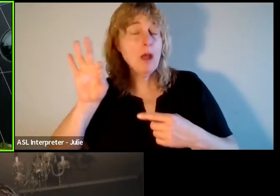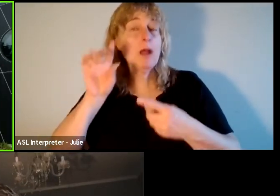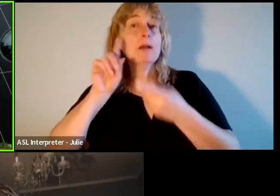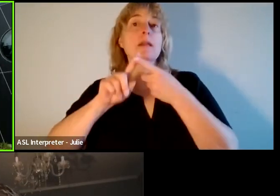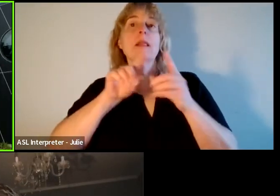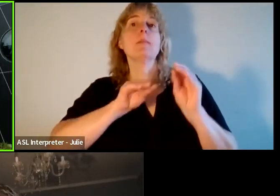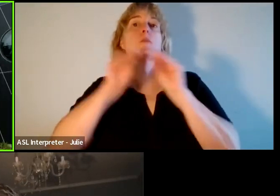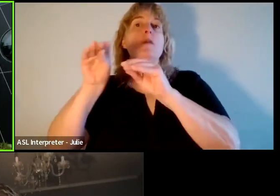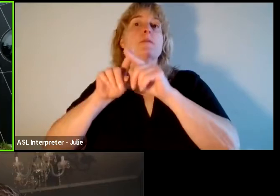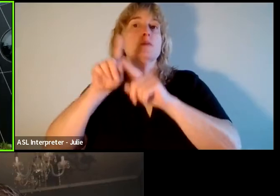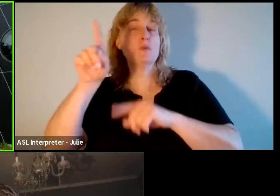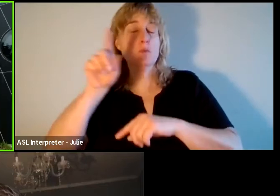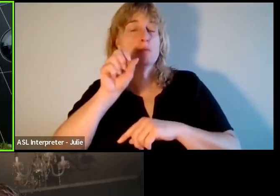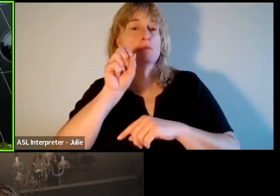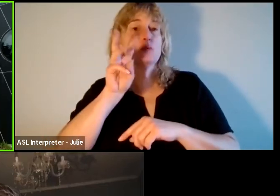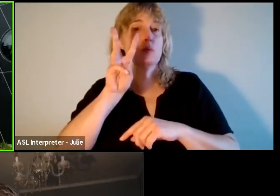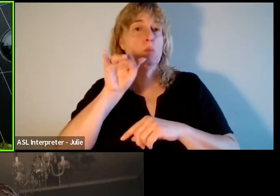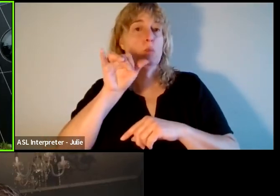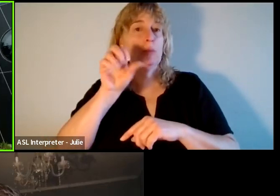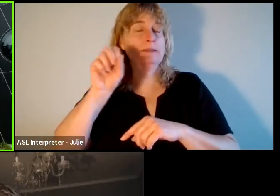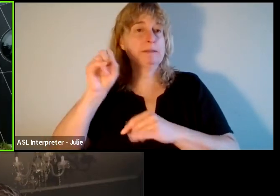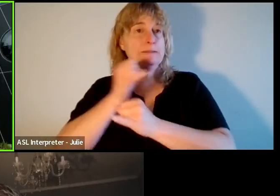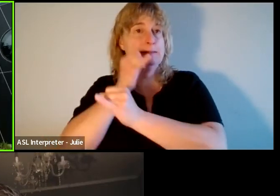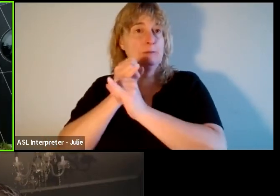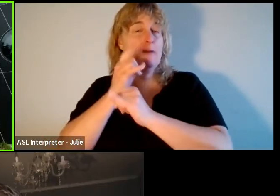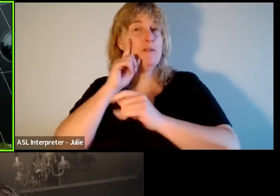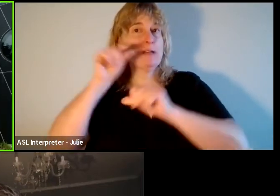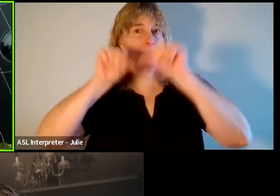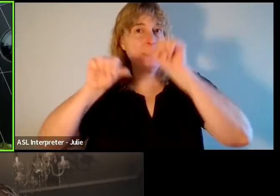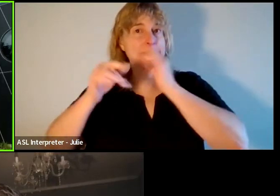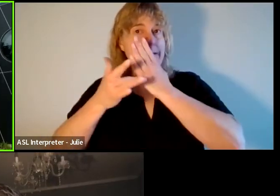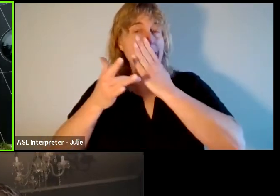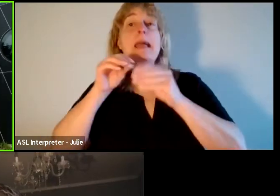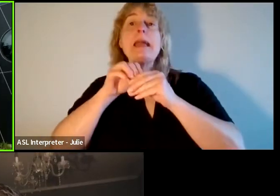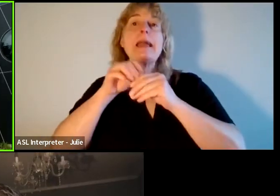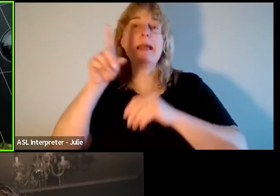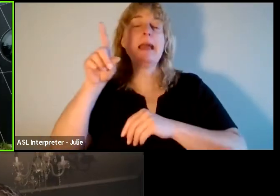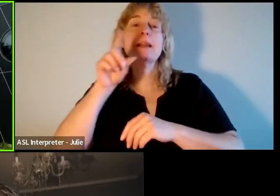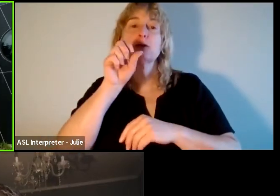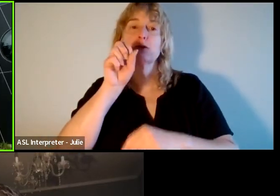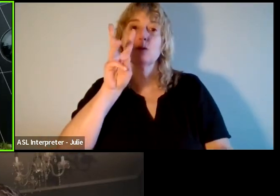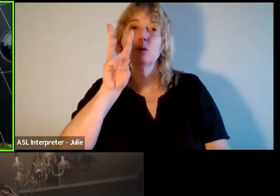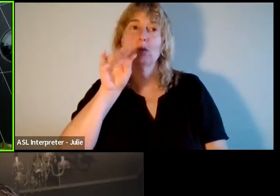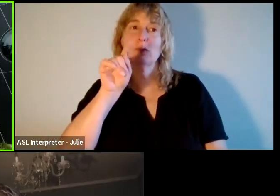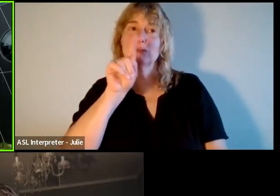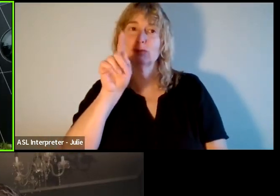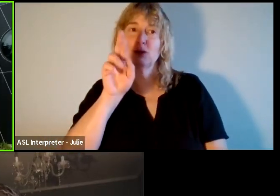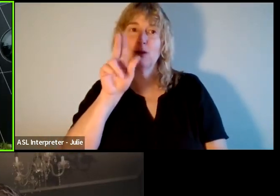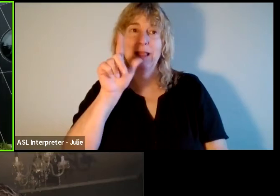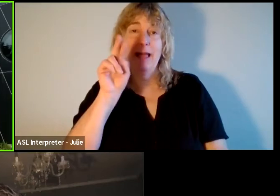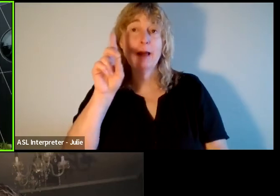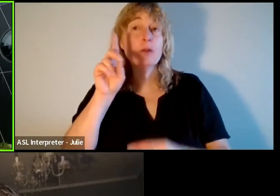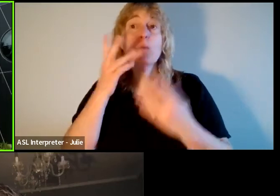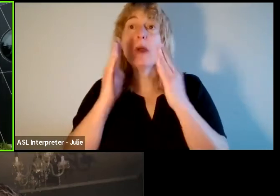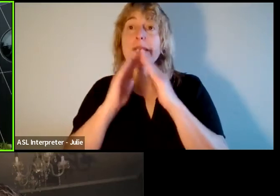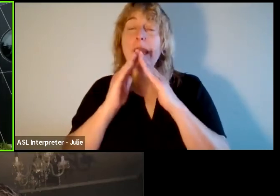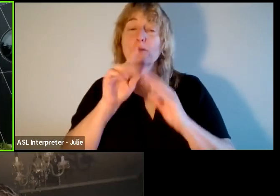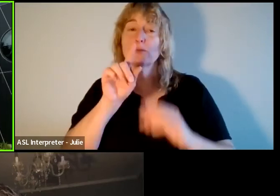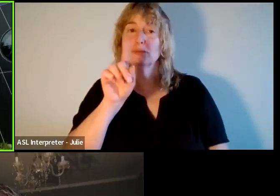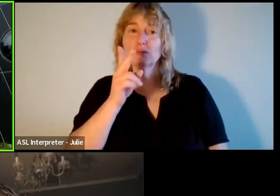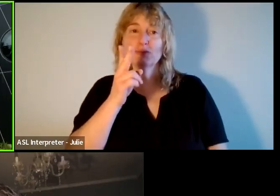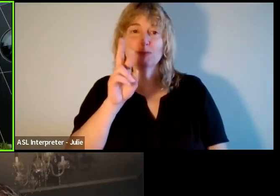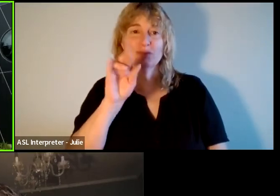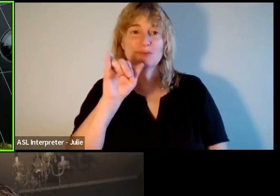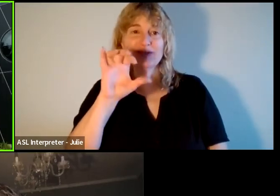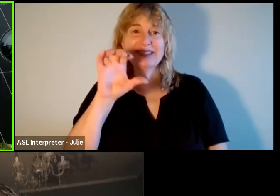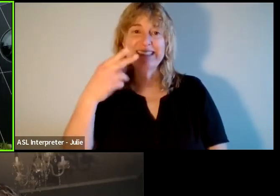Technology in Zurich, Switzerland. And I love this part. In his spare time, he likes to tell awful dad jokes. I do